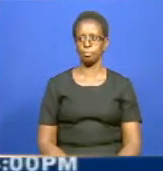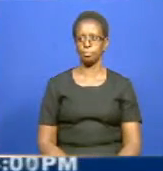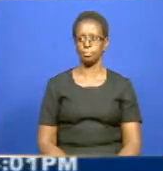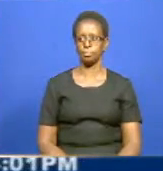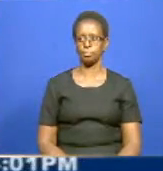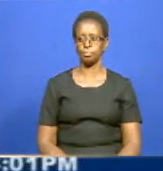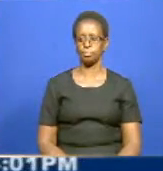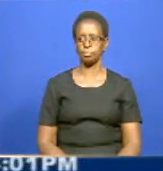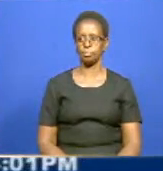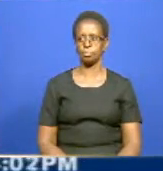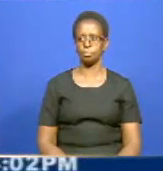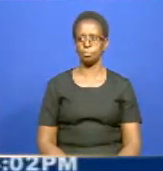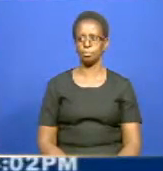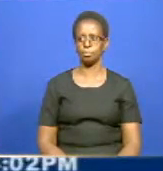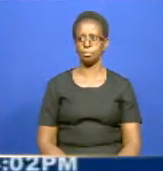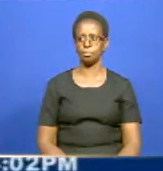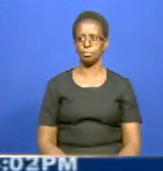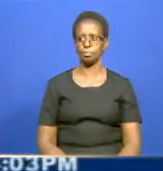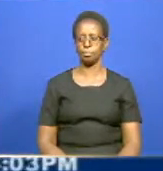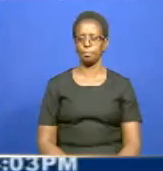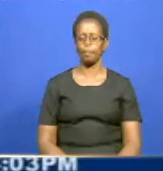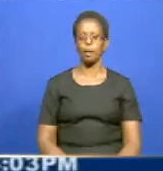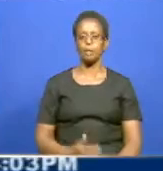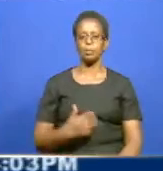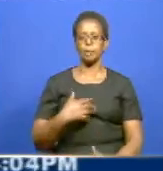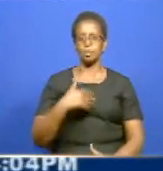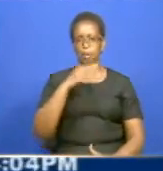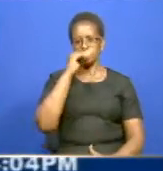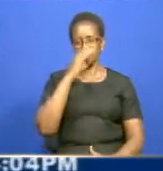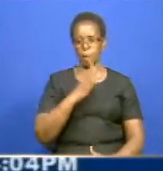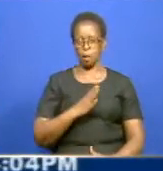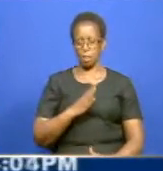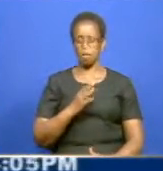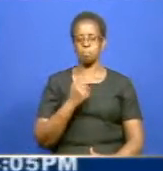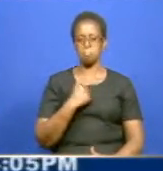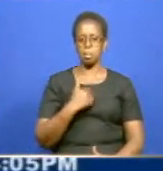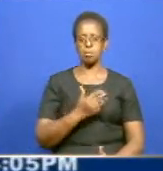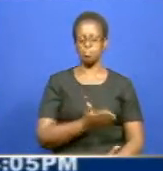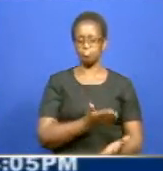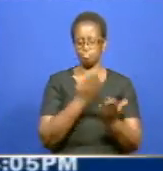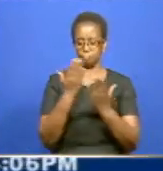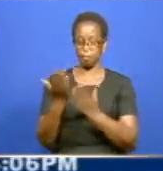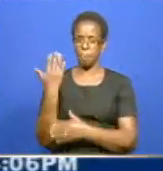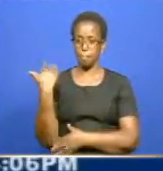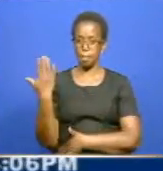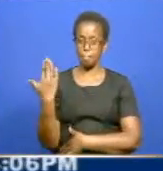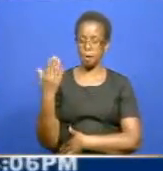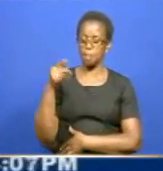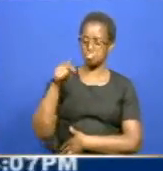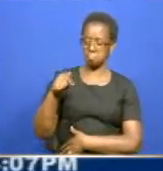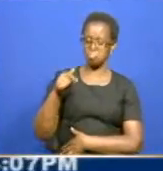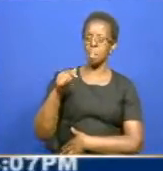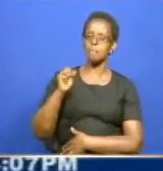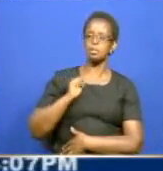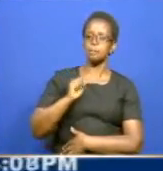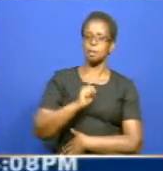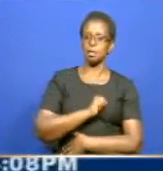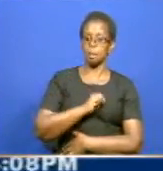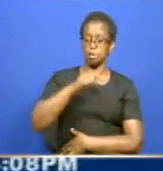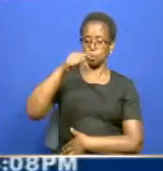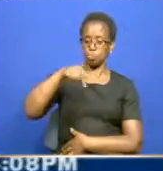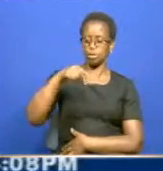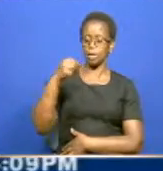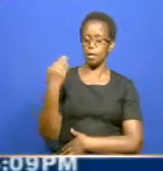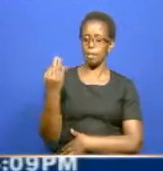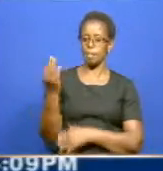Mr. Speaker, sir, I beg to lay the following paper on the table of the Senate today, Thursday,